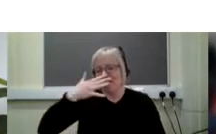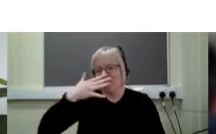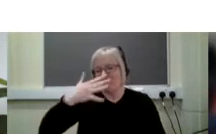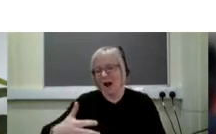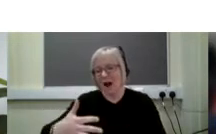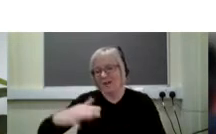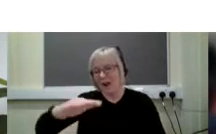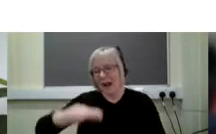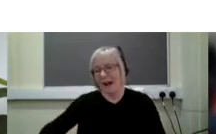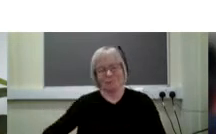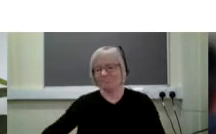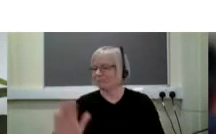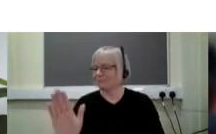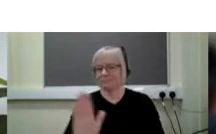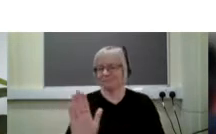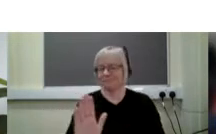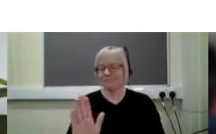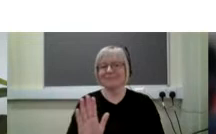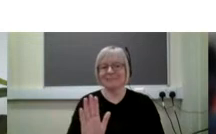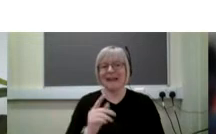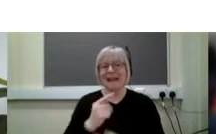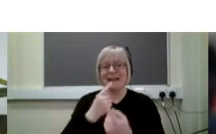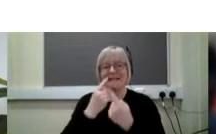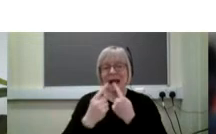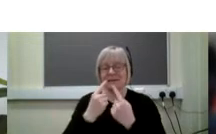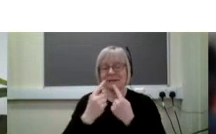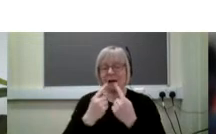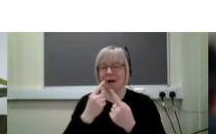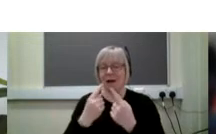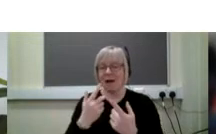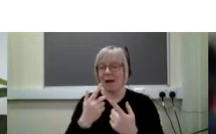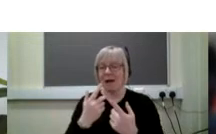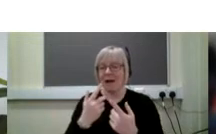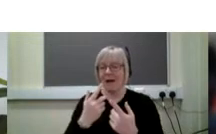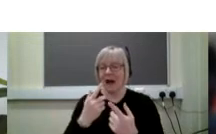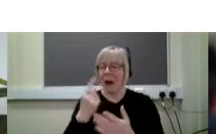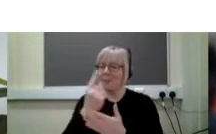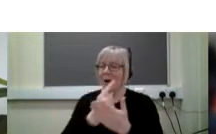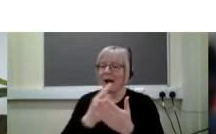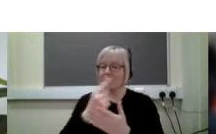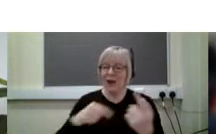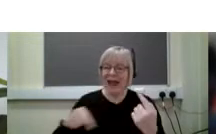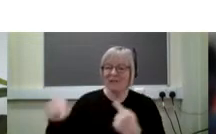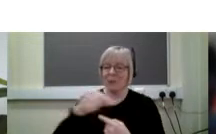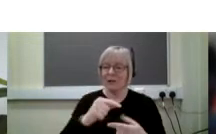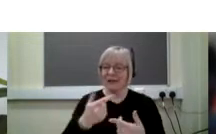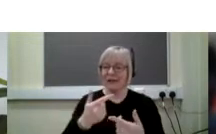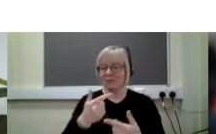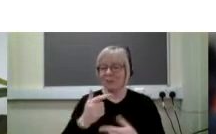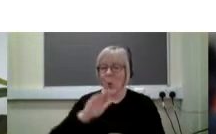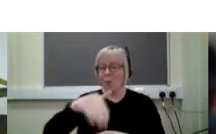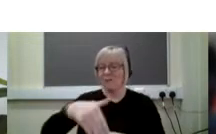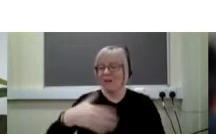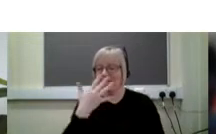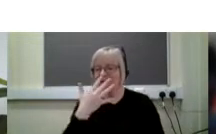so the data refers to everybody over 5 years of age and